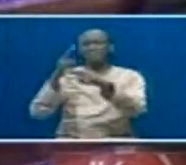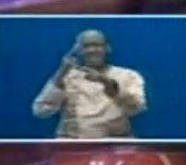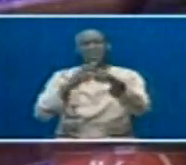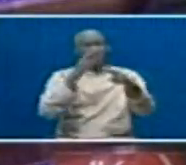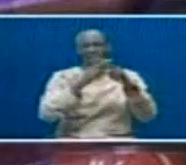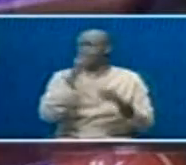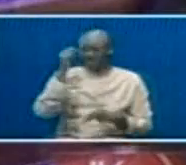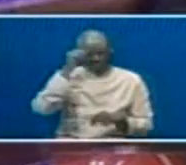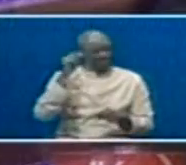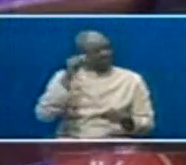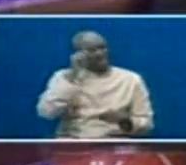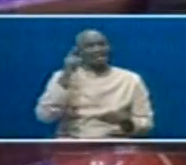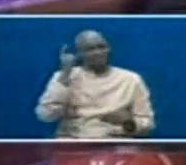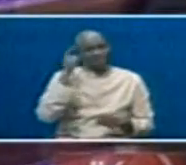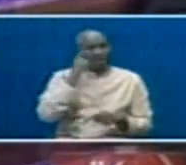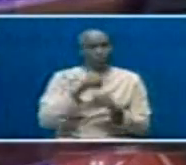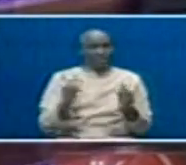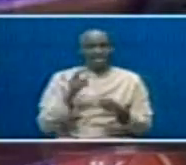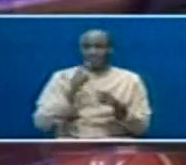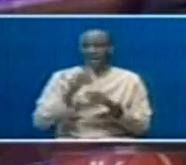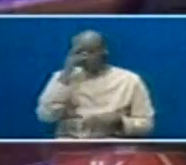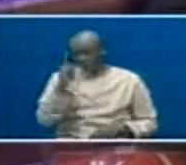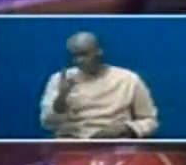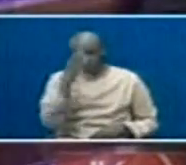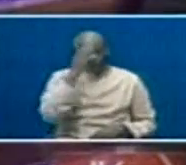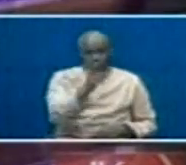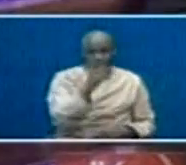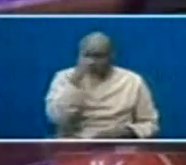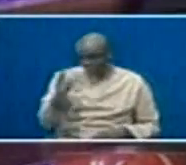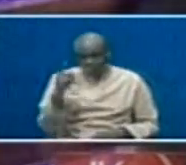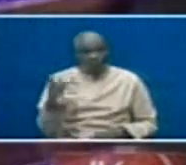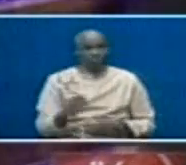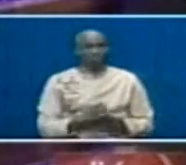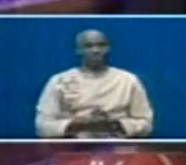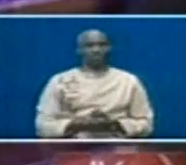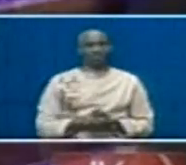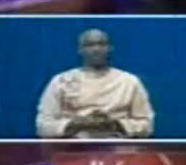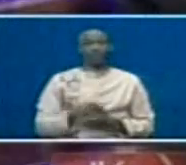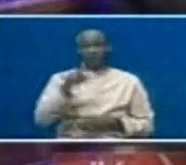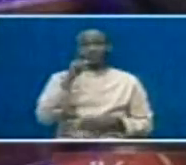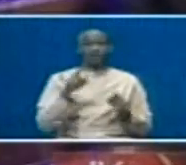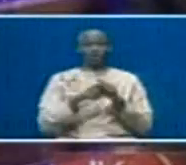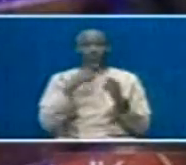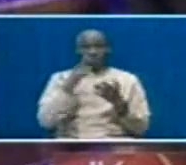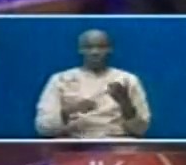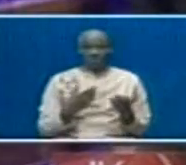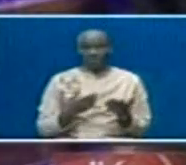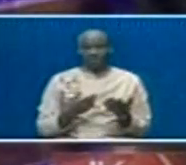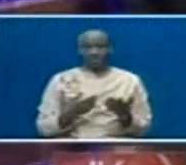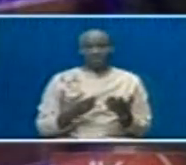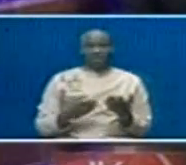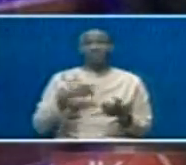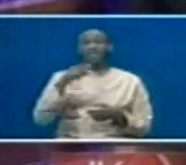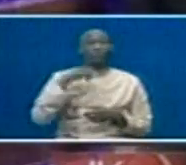names. Name, Jinahuyu, Jinahuyu, Jinahuyu, definitely. You were saying earlier on, Sal, that he wasn't the brightest kid in school.